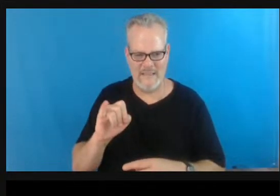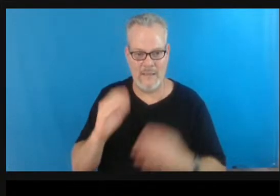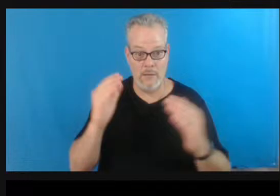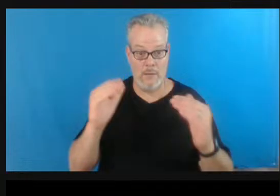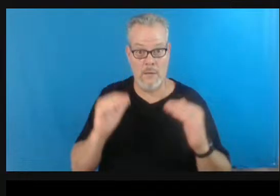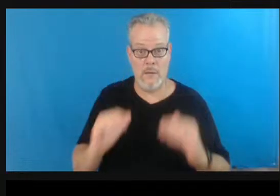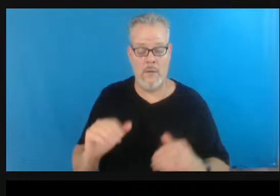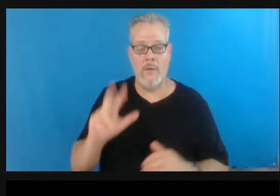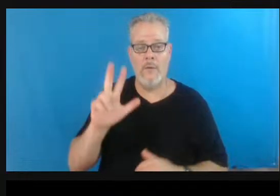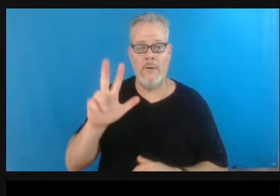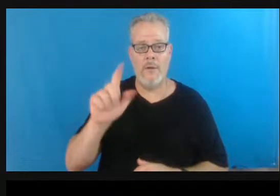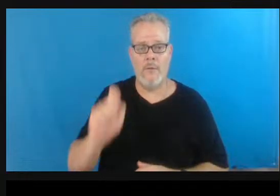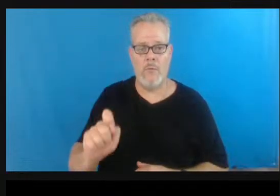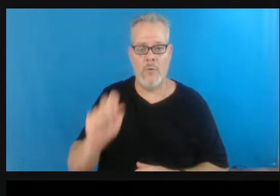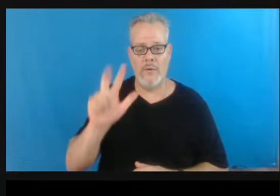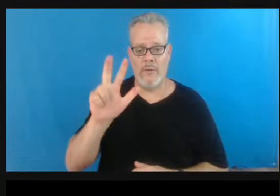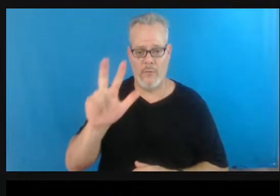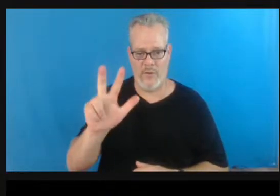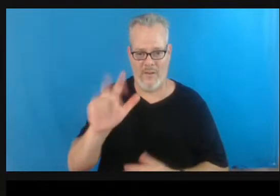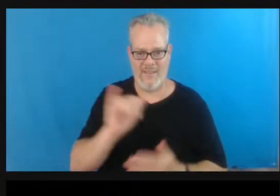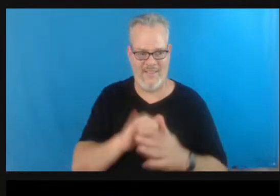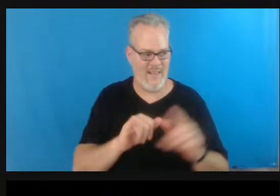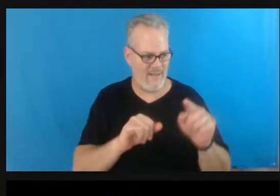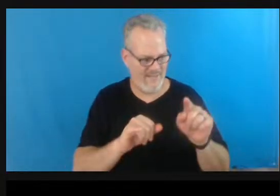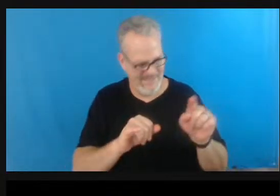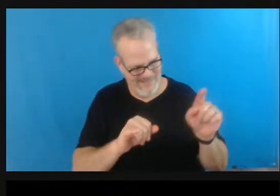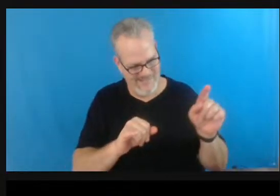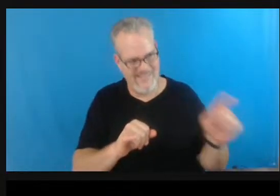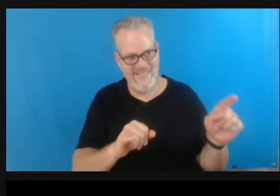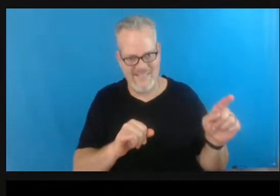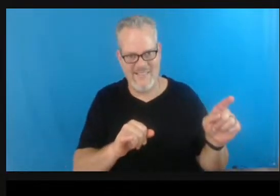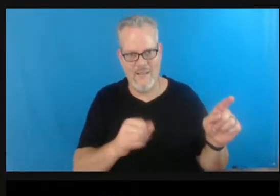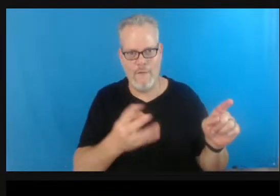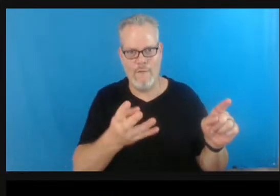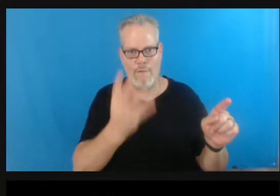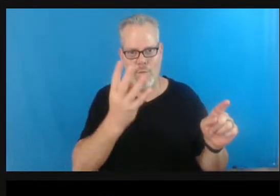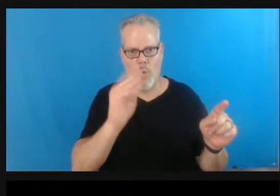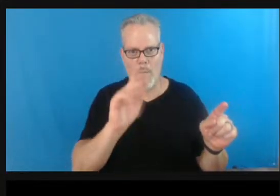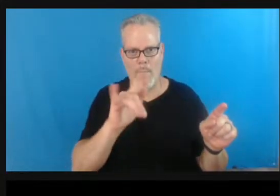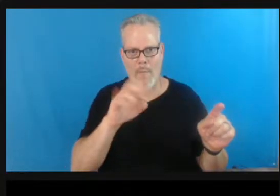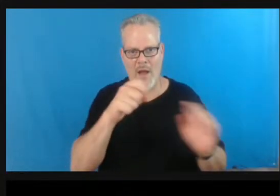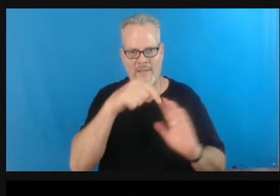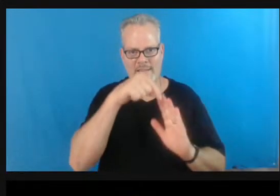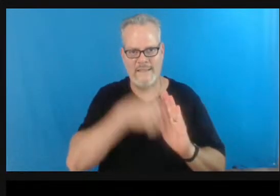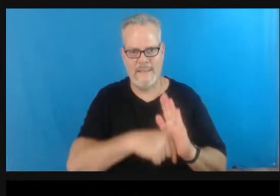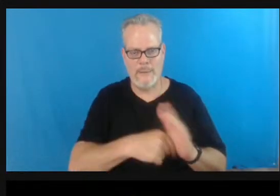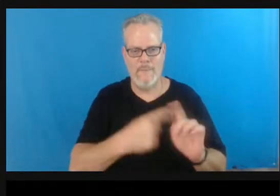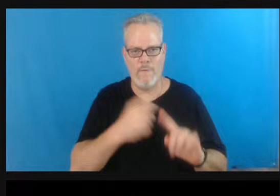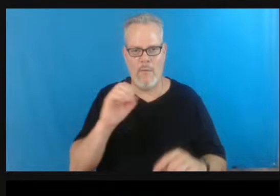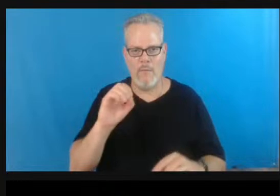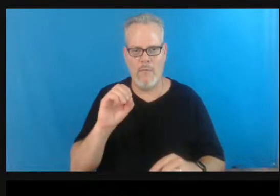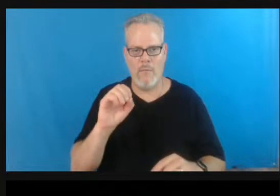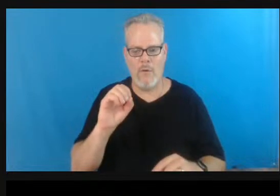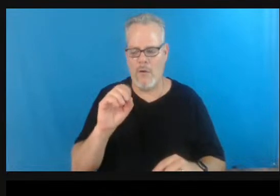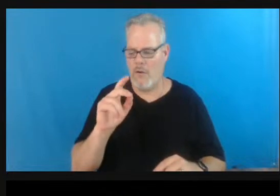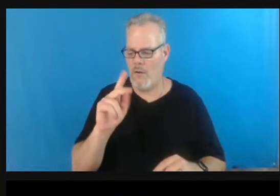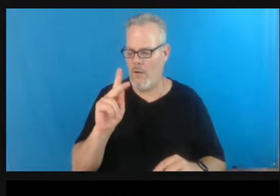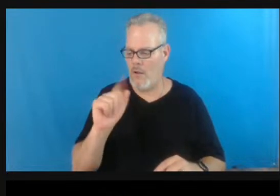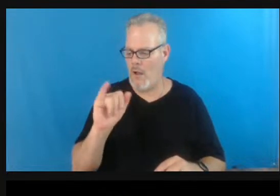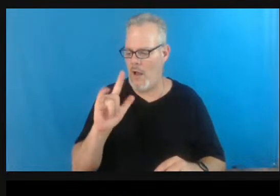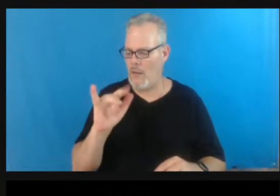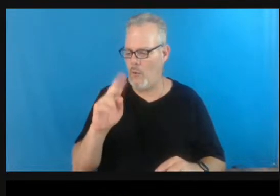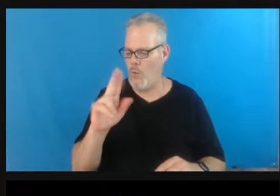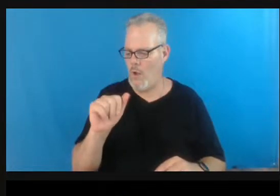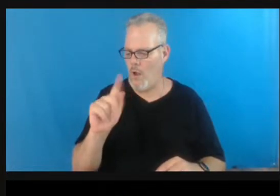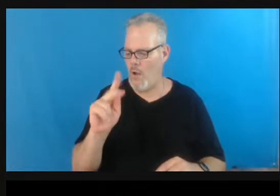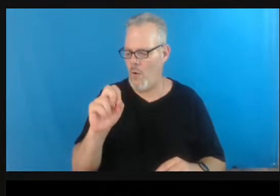3.3 here offshore, 4 miles down offshore of Kailua Kona. So likely a flank